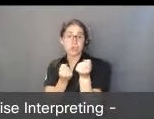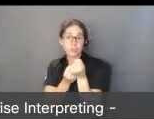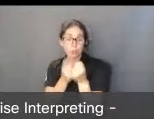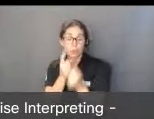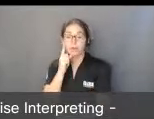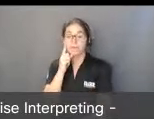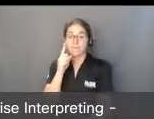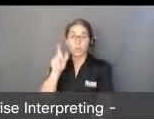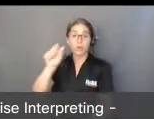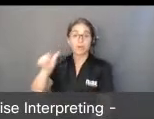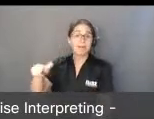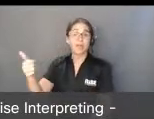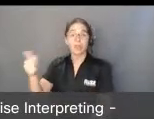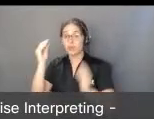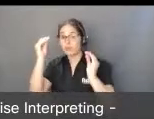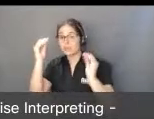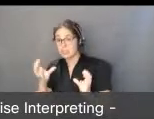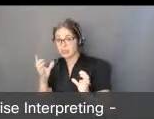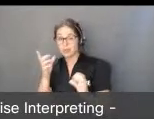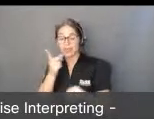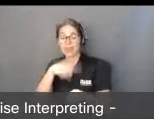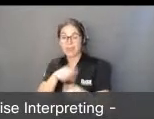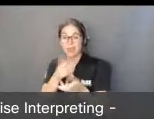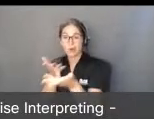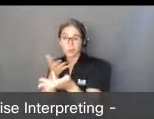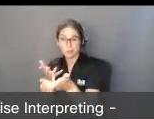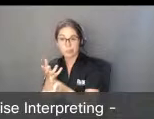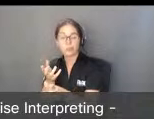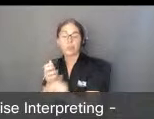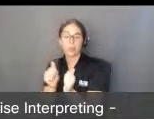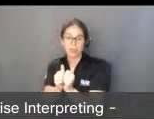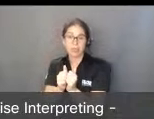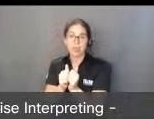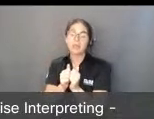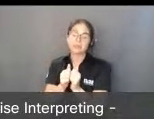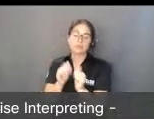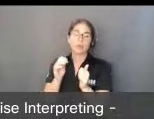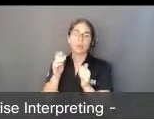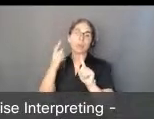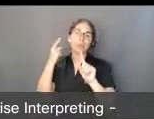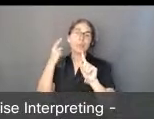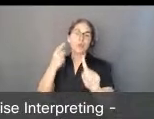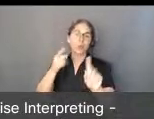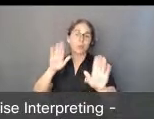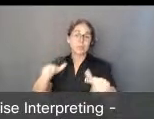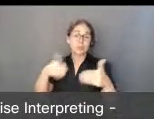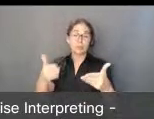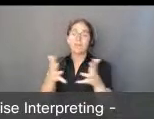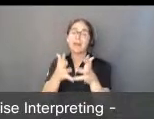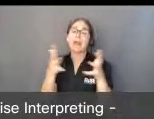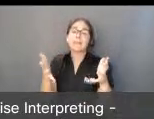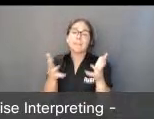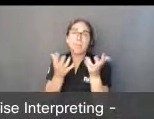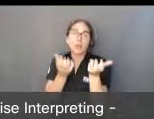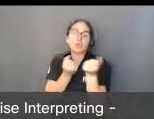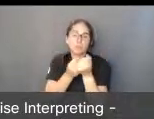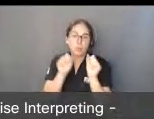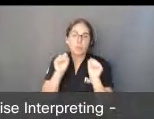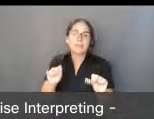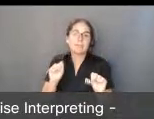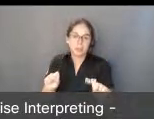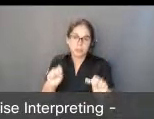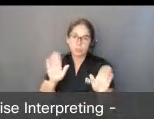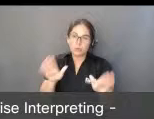for their teacher that they're working with. And so the goal is to provide as much support as possible for these students and provide as